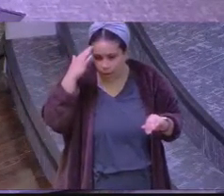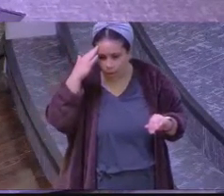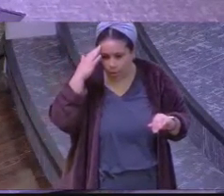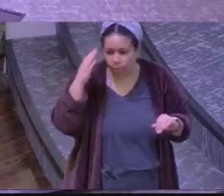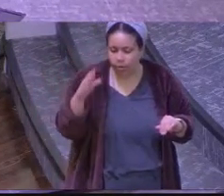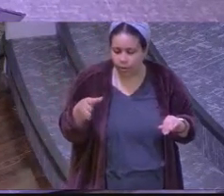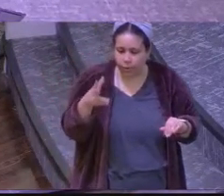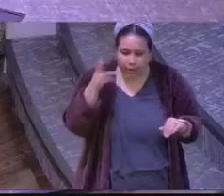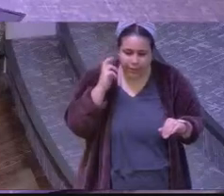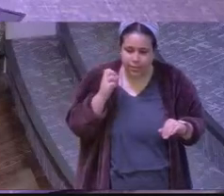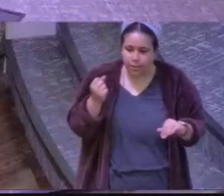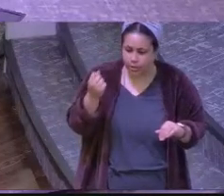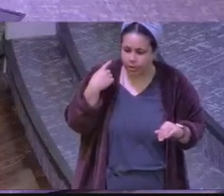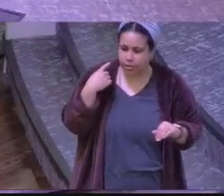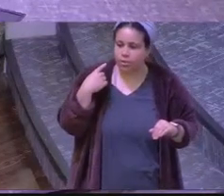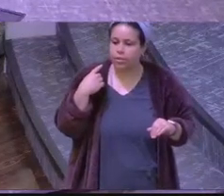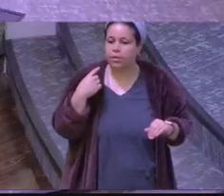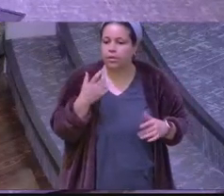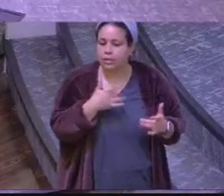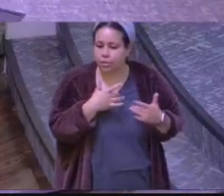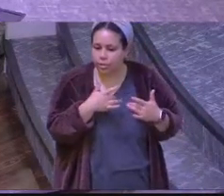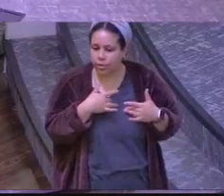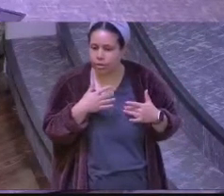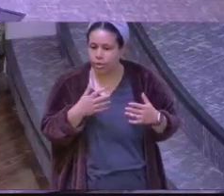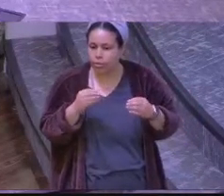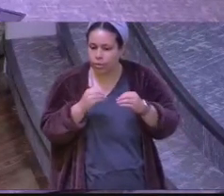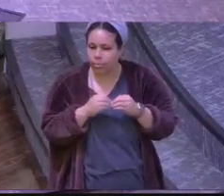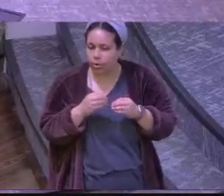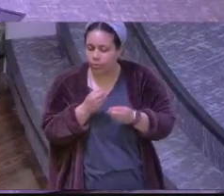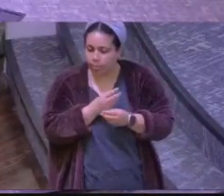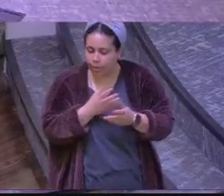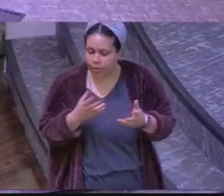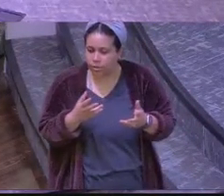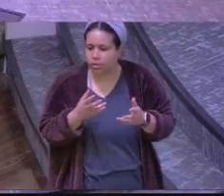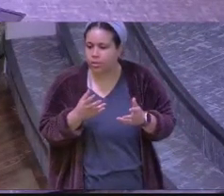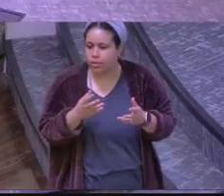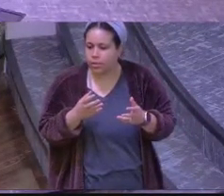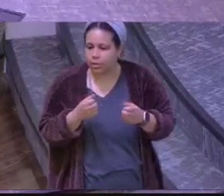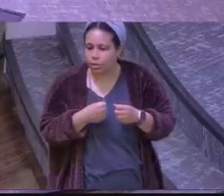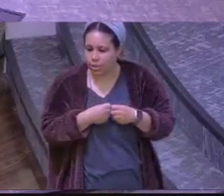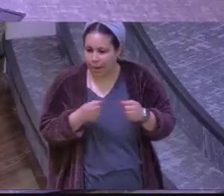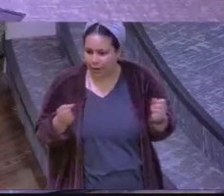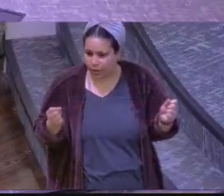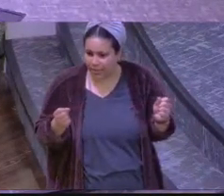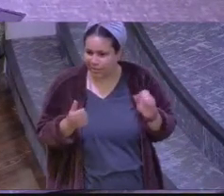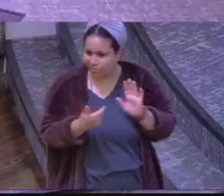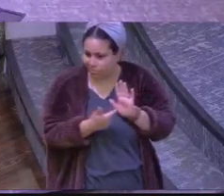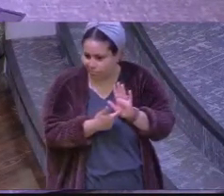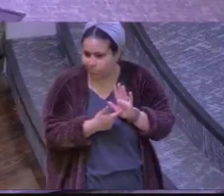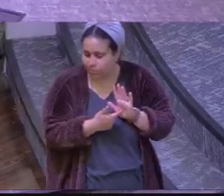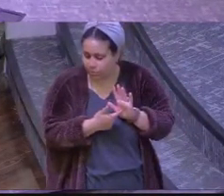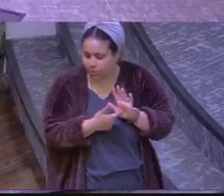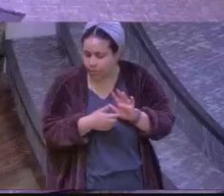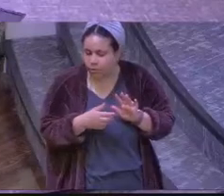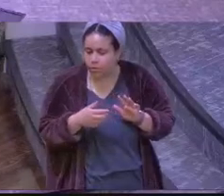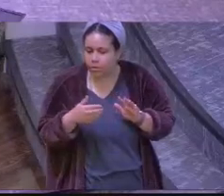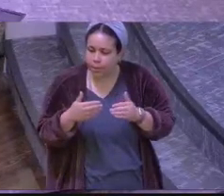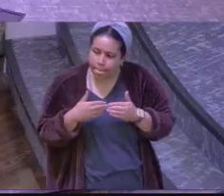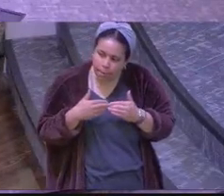listened to you last year concerning you wanted more information, more transparency. As you can see, we've gone forth with